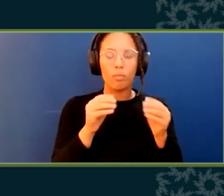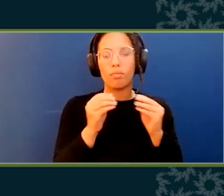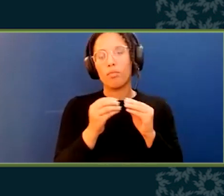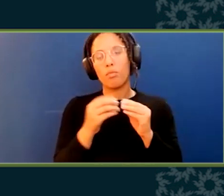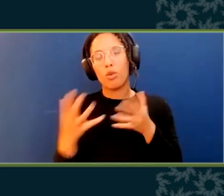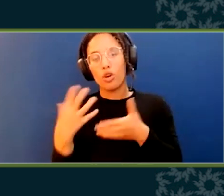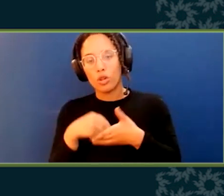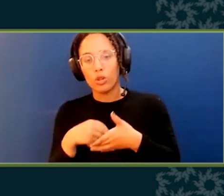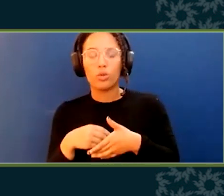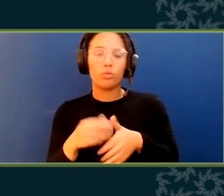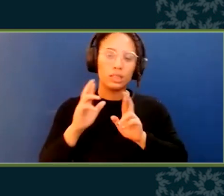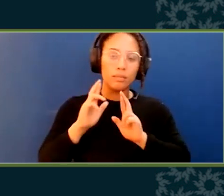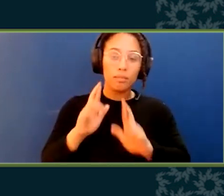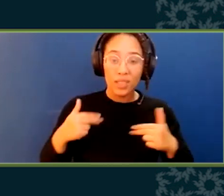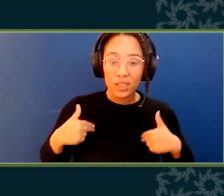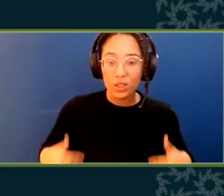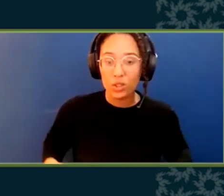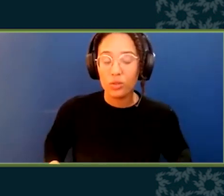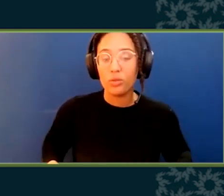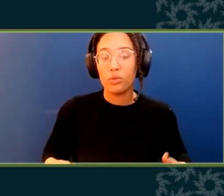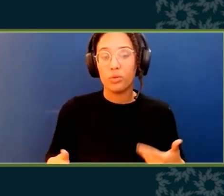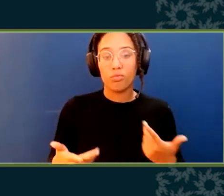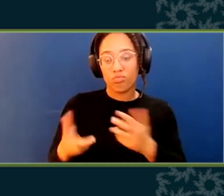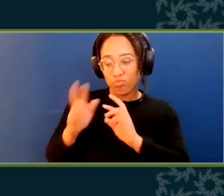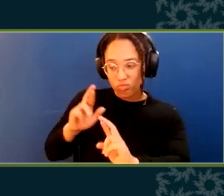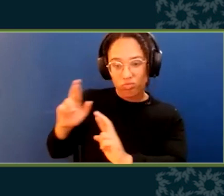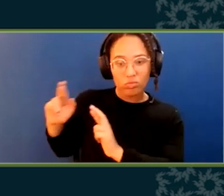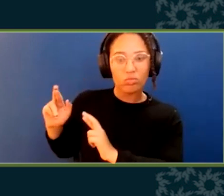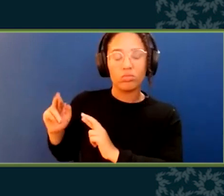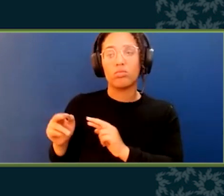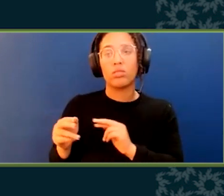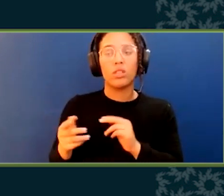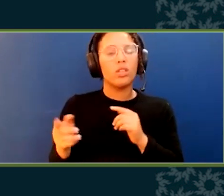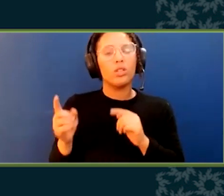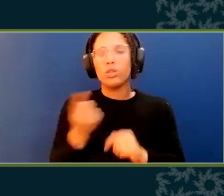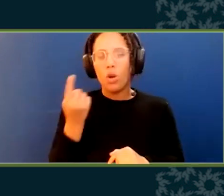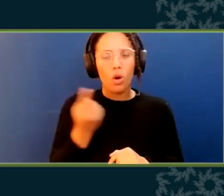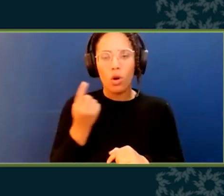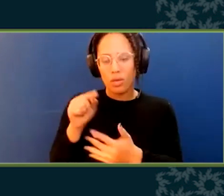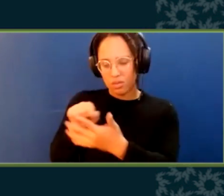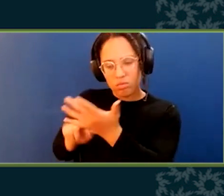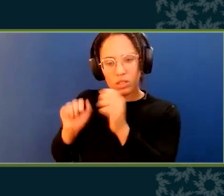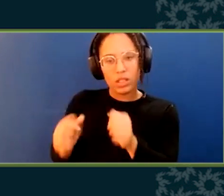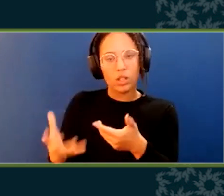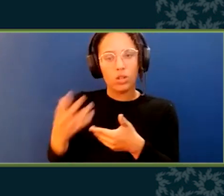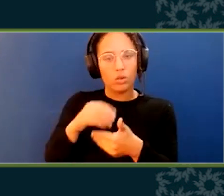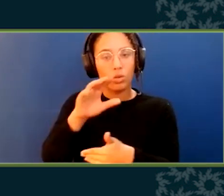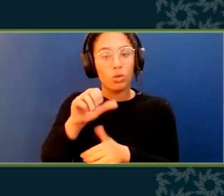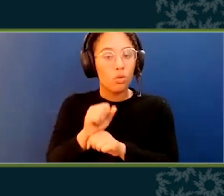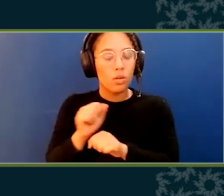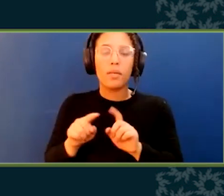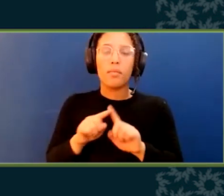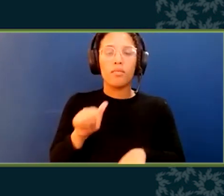always aspects to whatever your work may be that can include that. But don't feel like you have to advocate for this because of